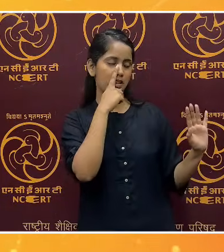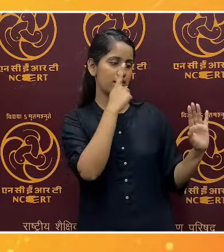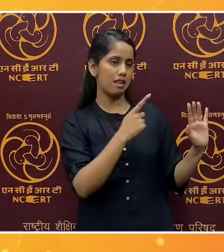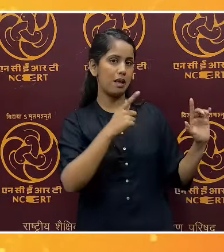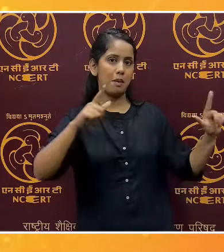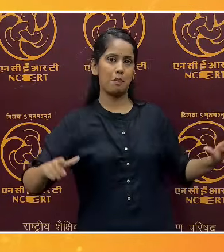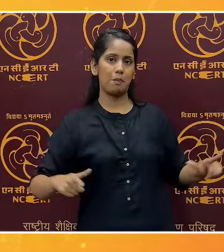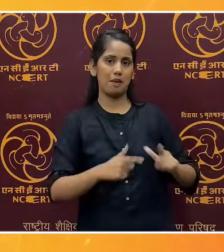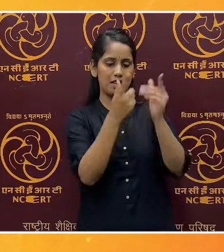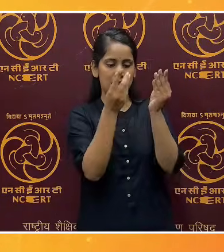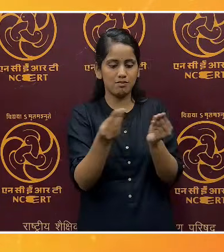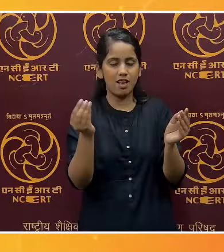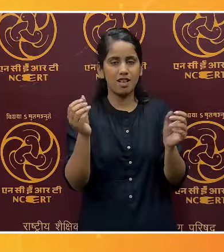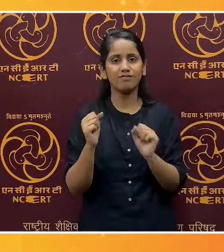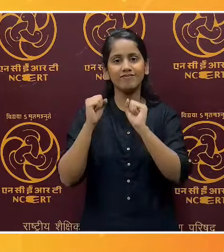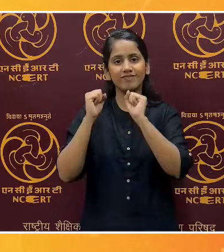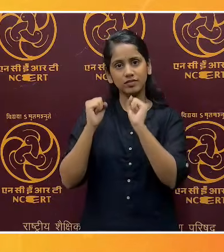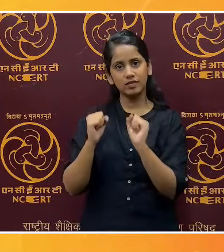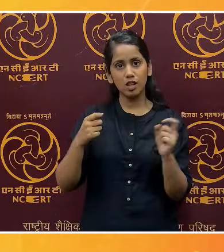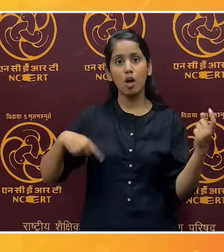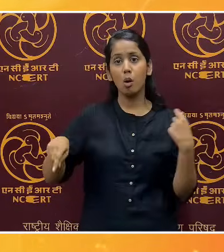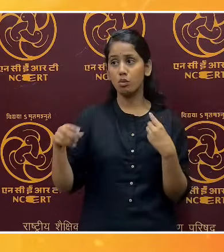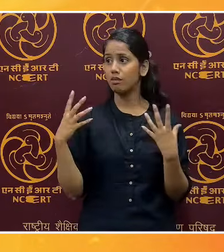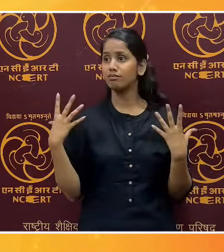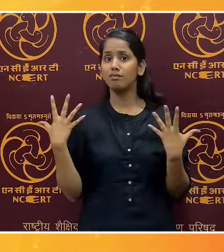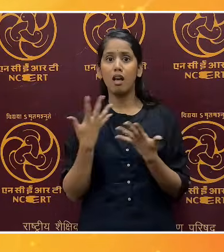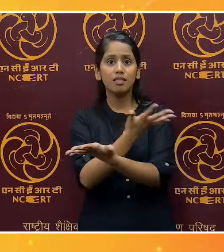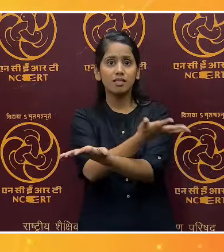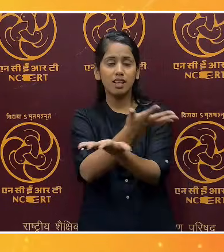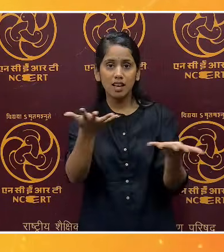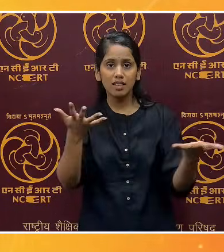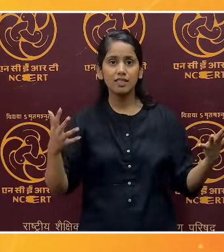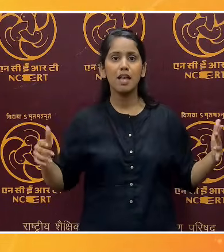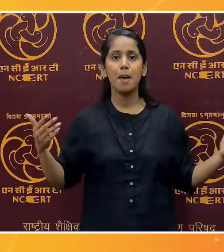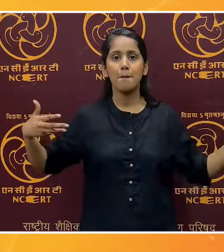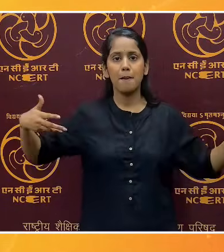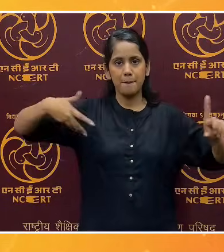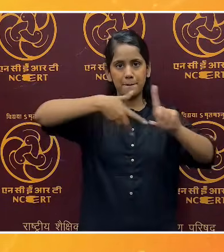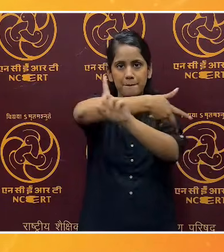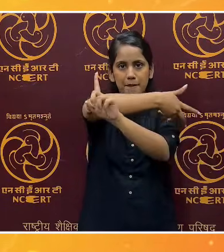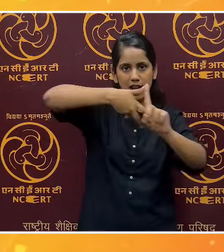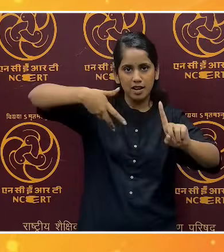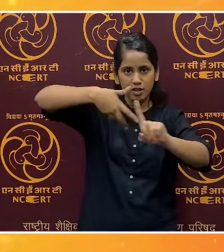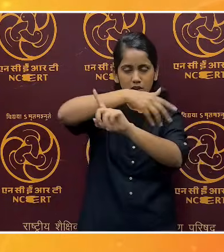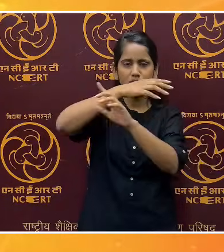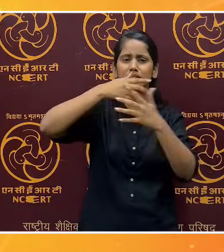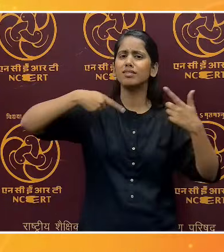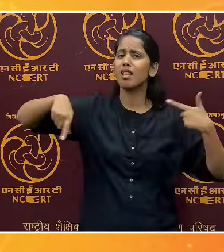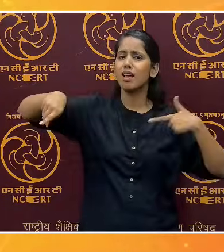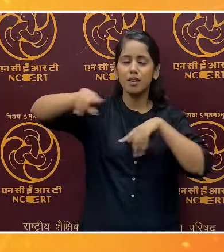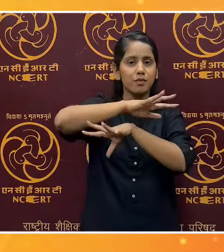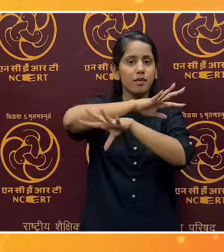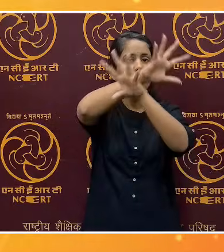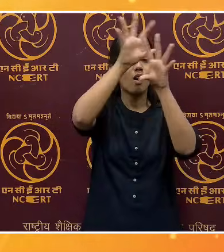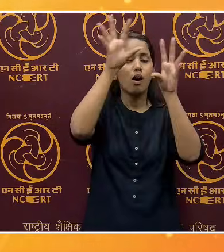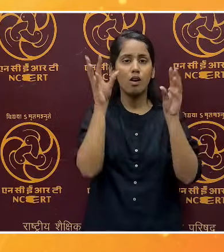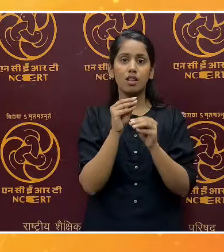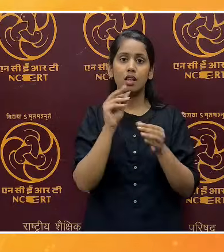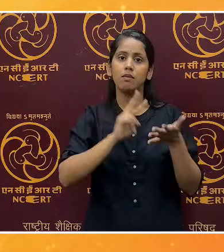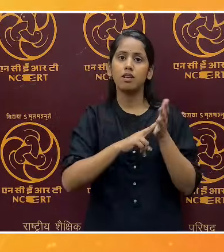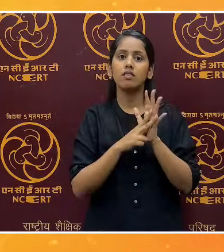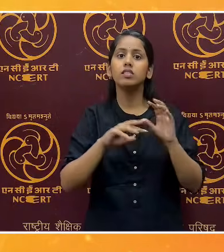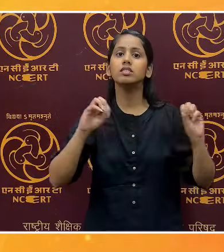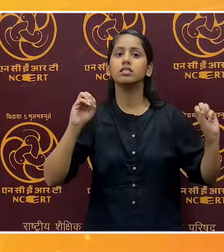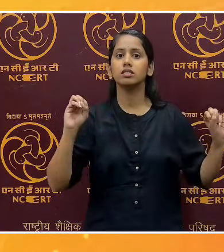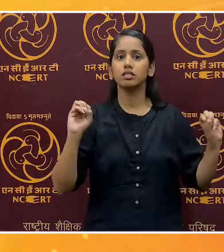the tree. Yeah, you some know, props were also there. Yes. Background noises. The location was beautiful. Yes, we established the shot. You